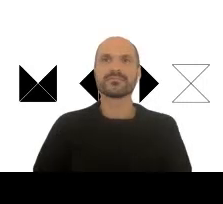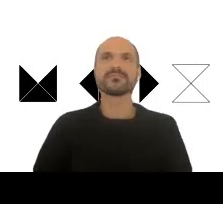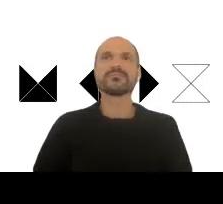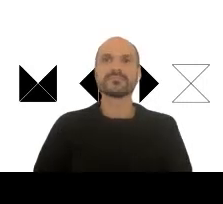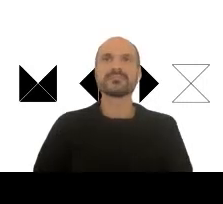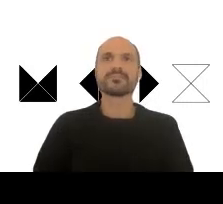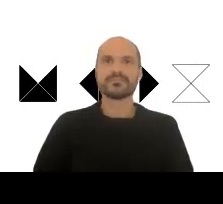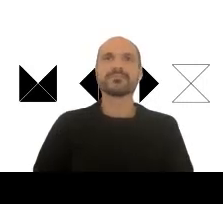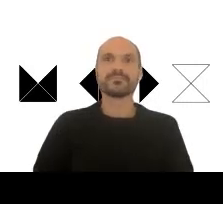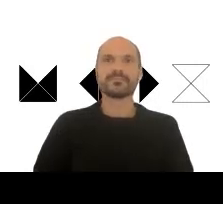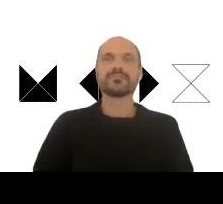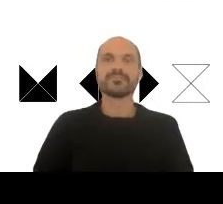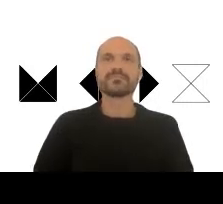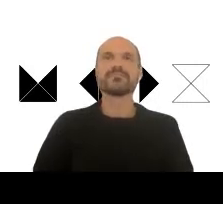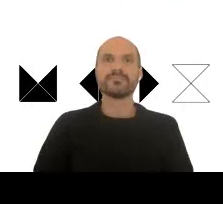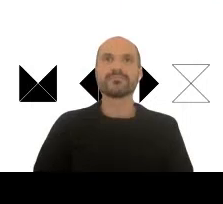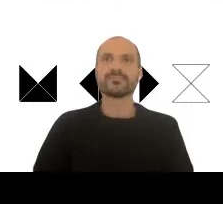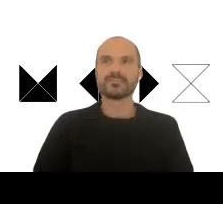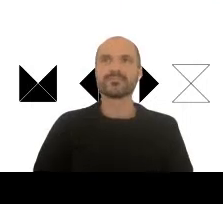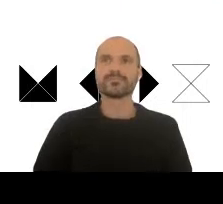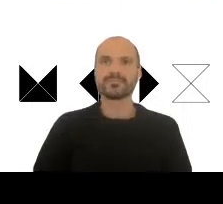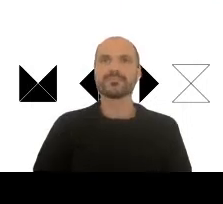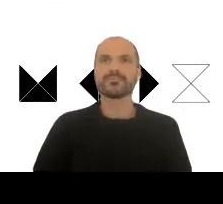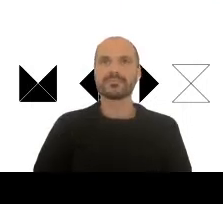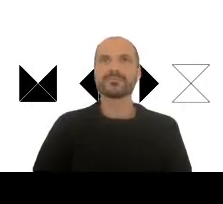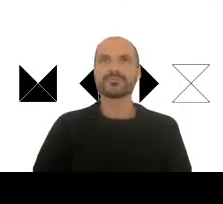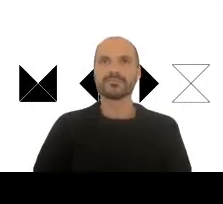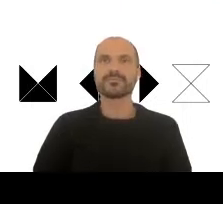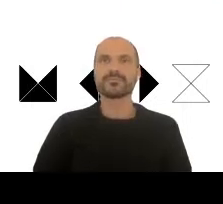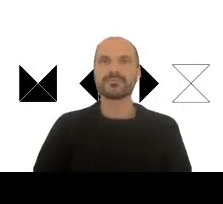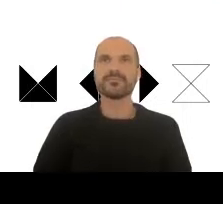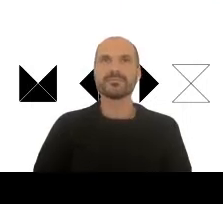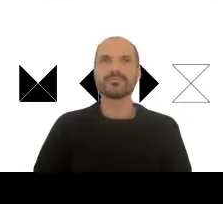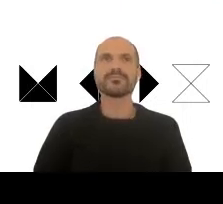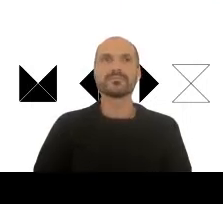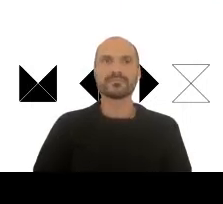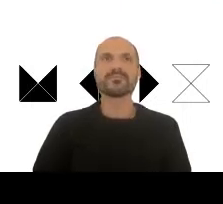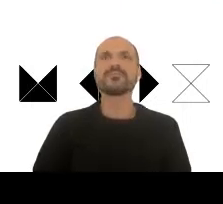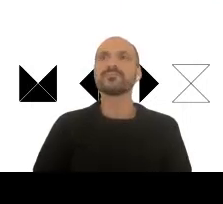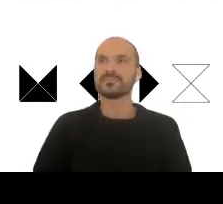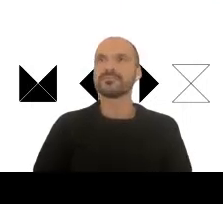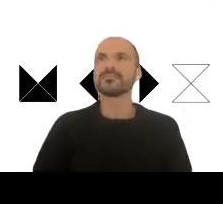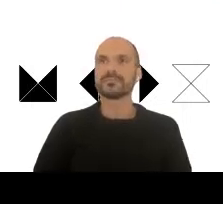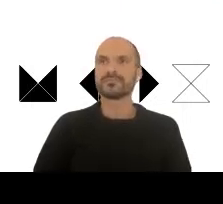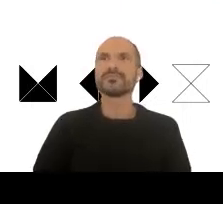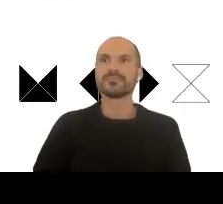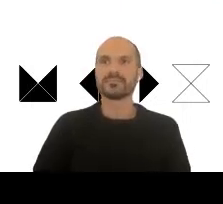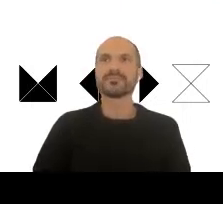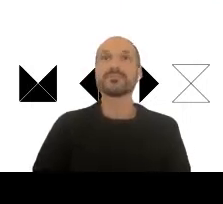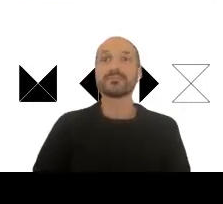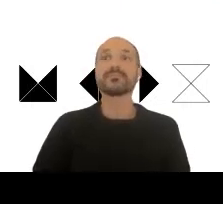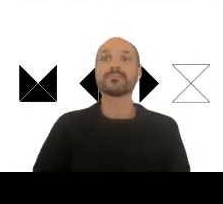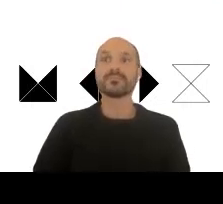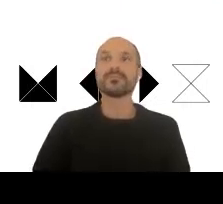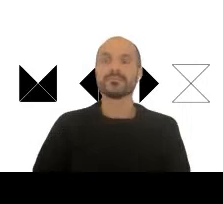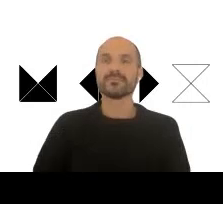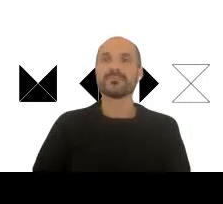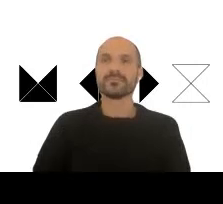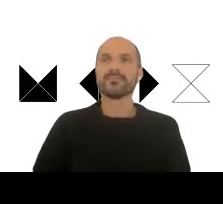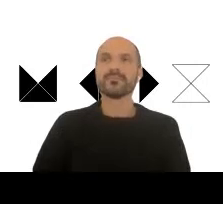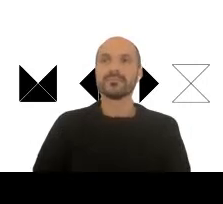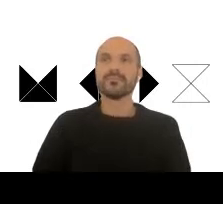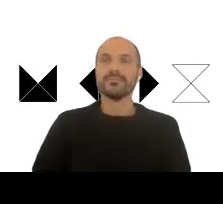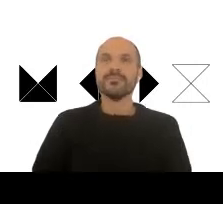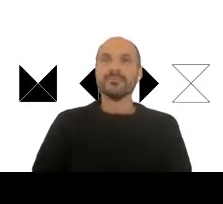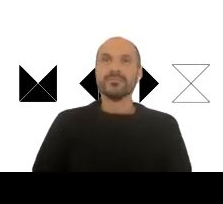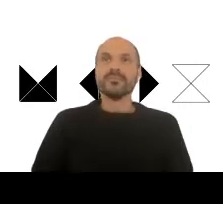just a little bit north of Nairobi, where they have lots of university. One university is with 70,000 students, but